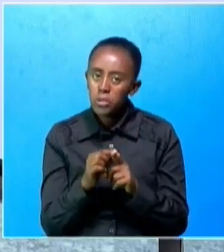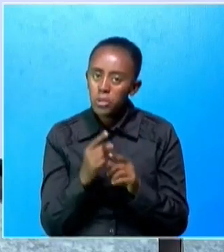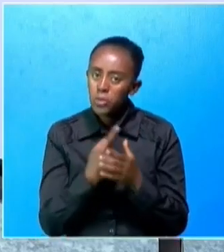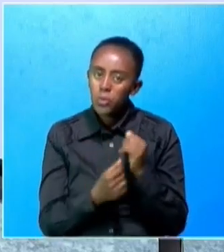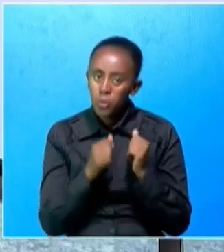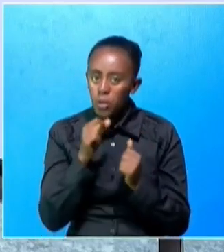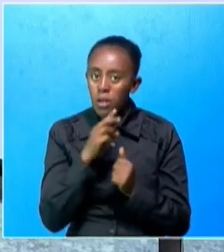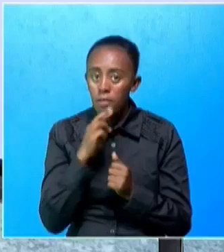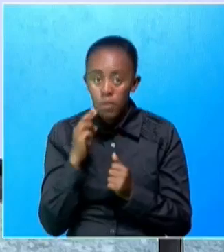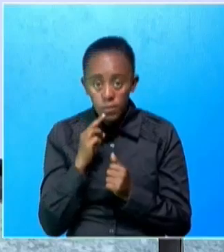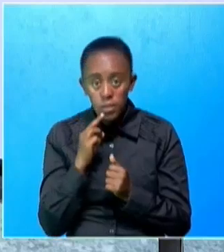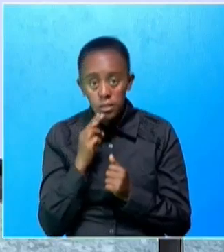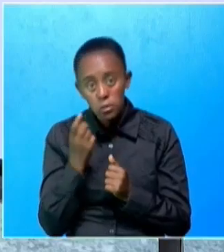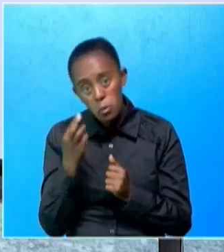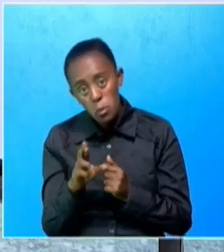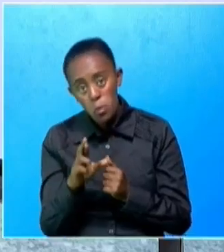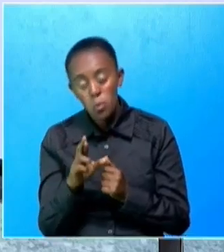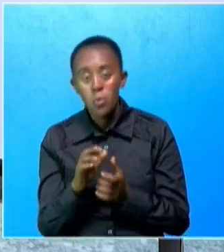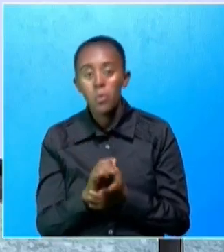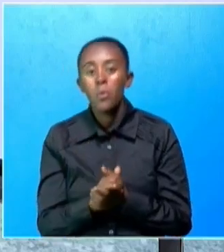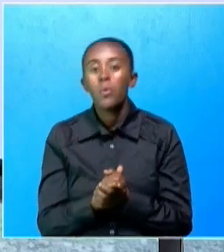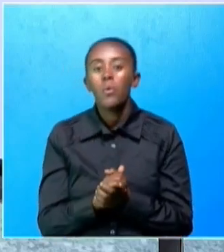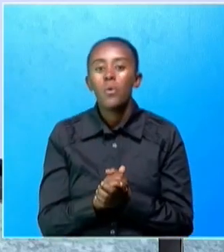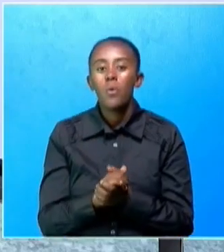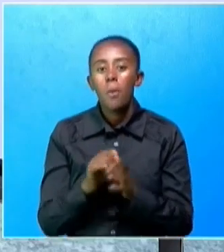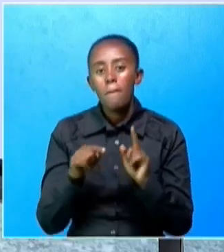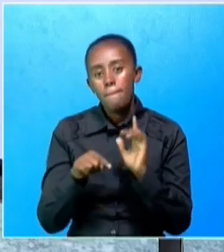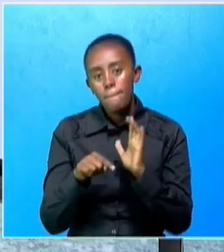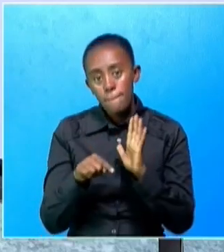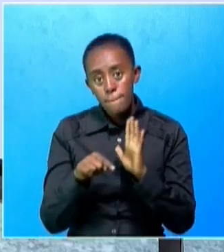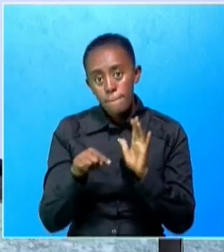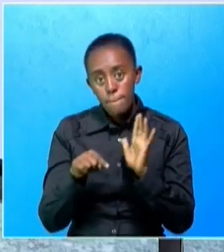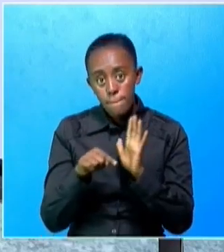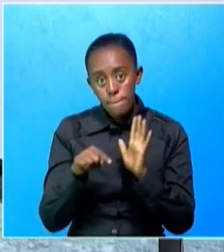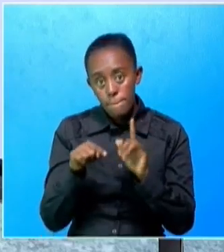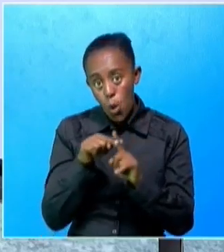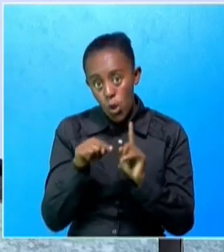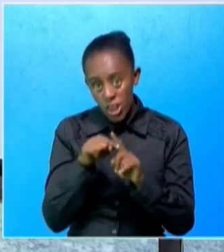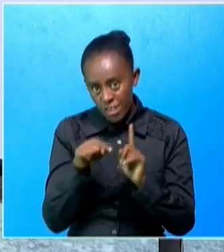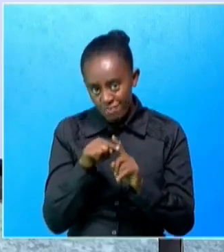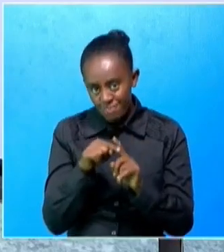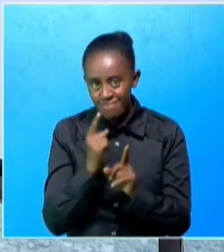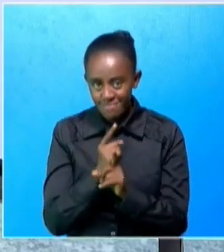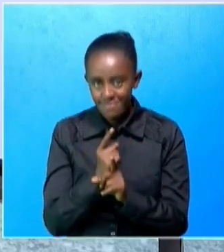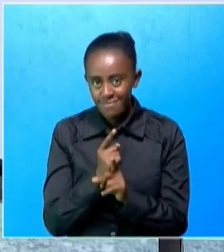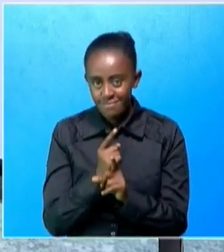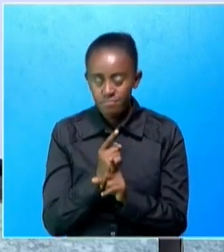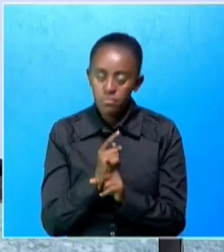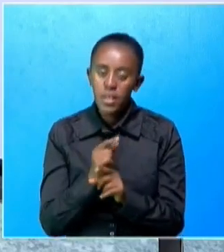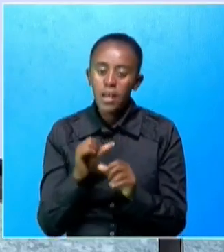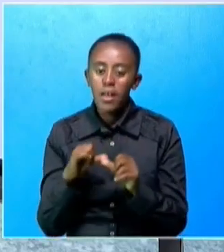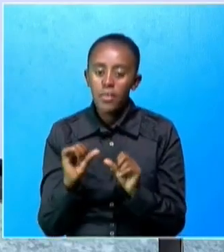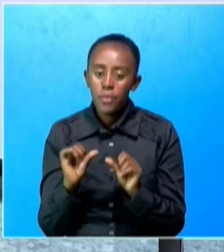the verbs have to be or have to be positive, right? And then